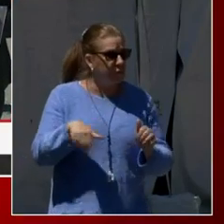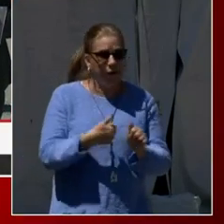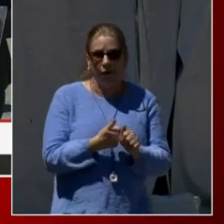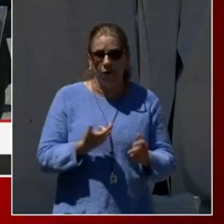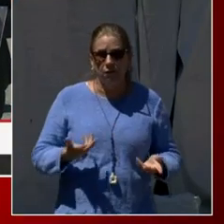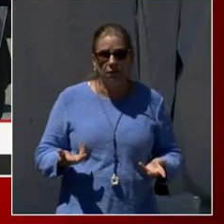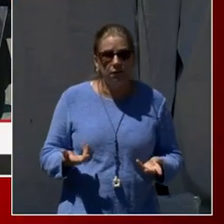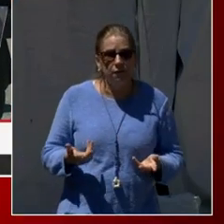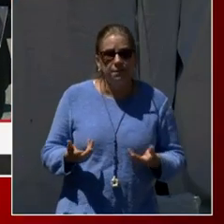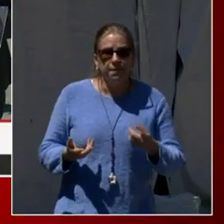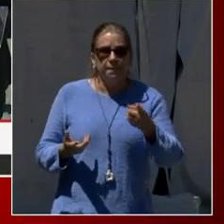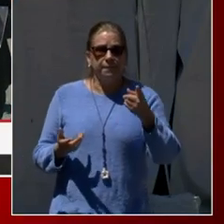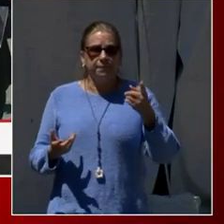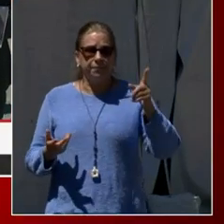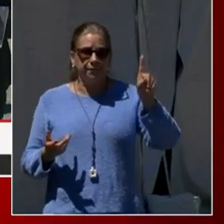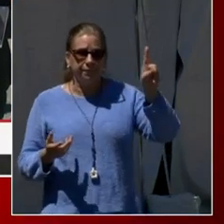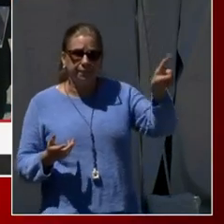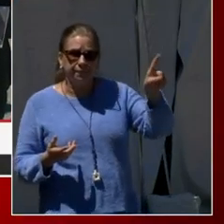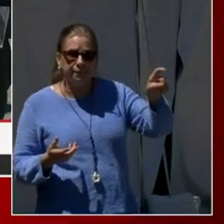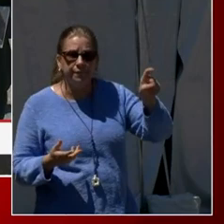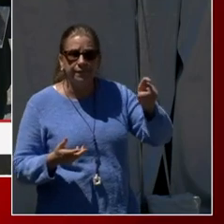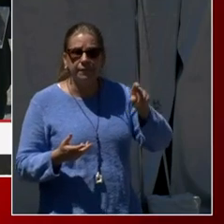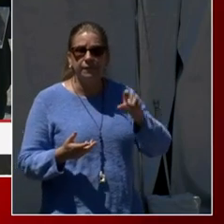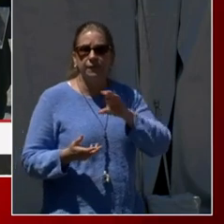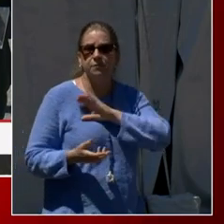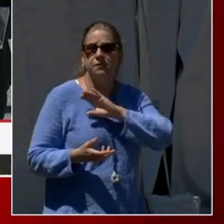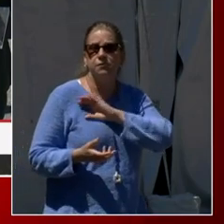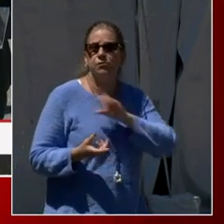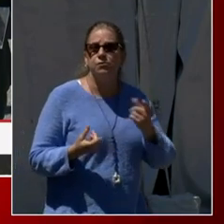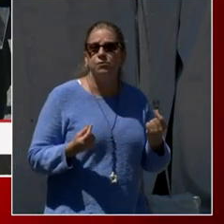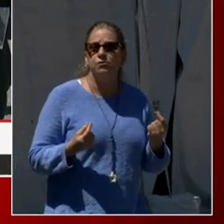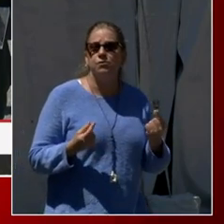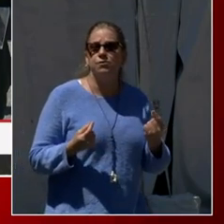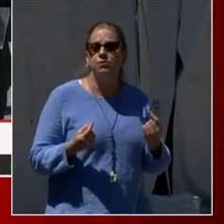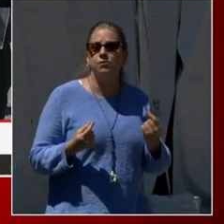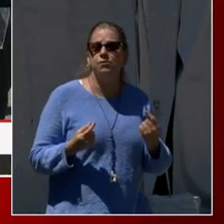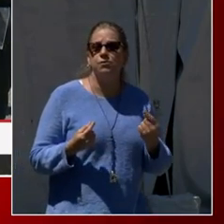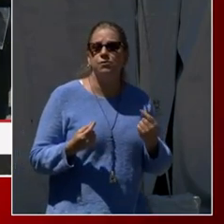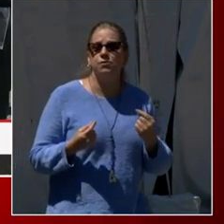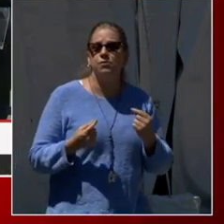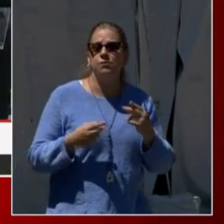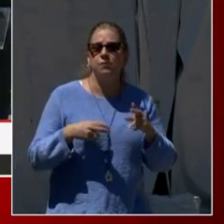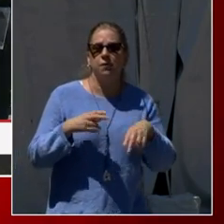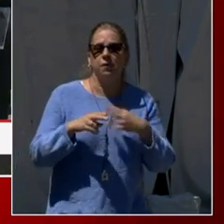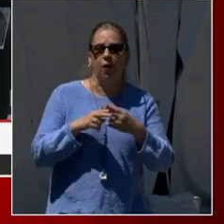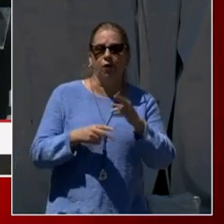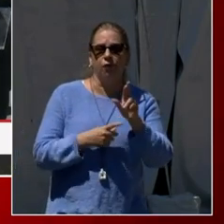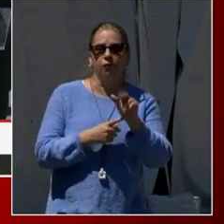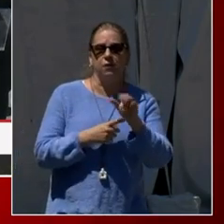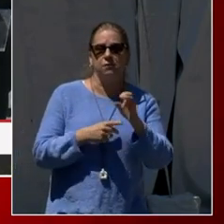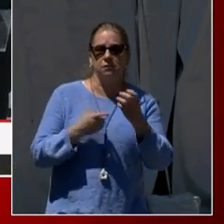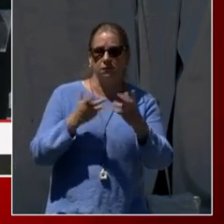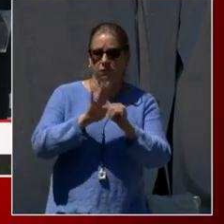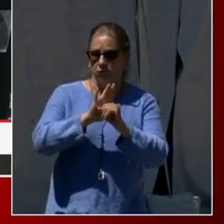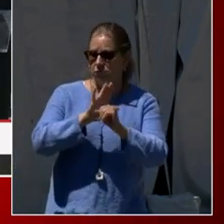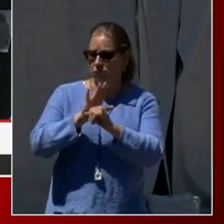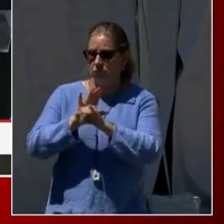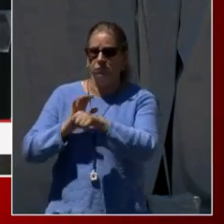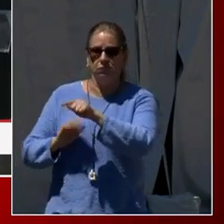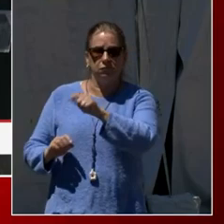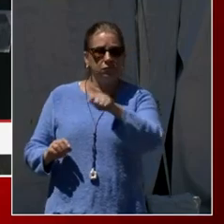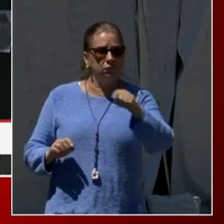towards police towards press who are clearly marked as press? Yes, so let me ask the chief to talk